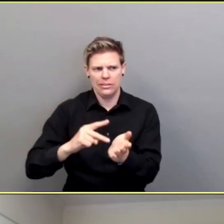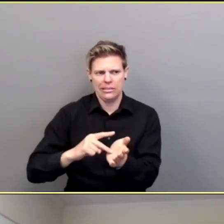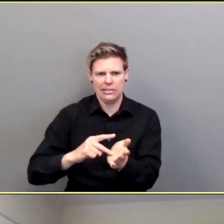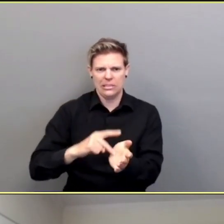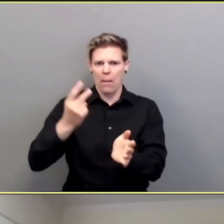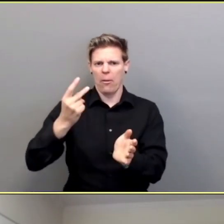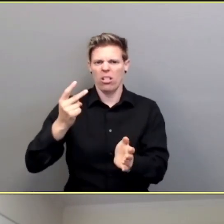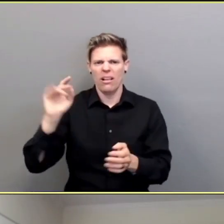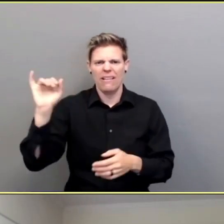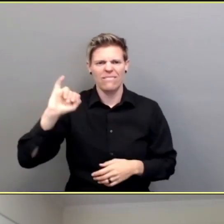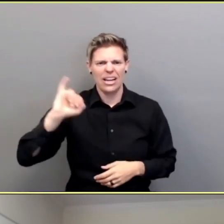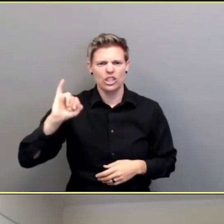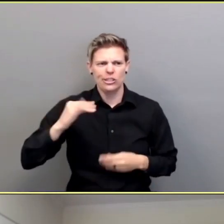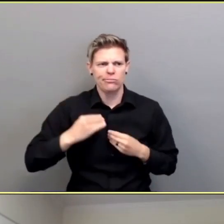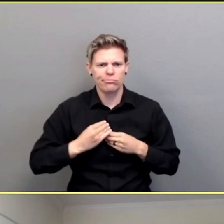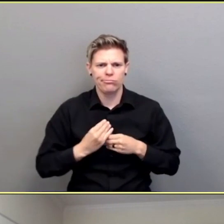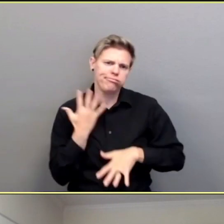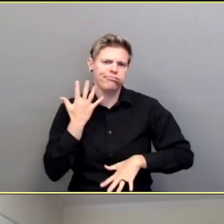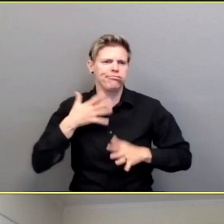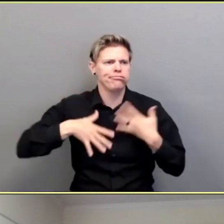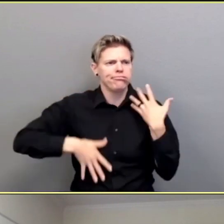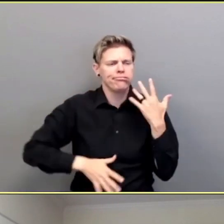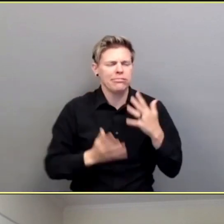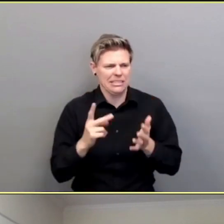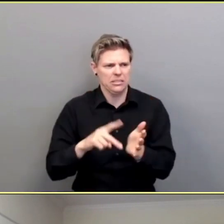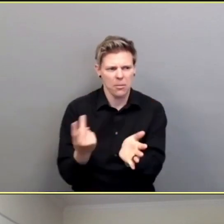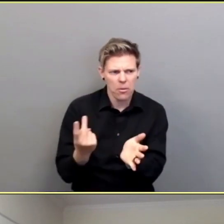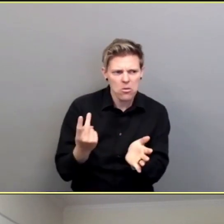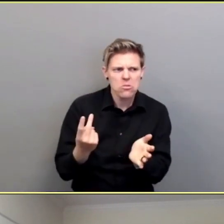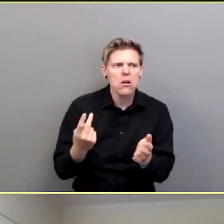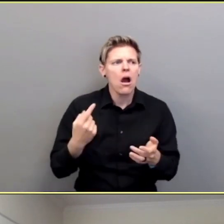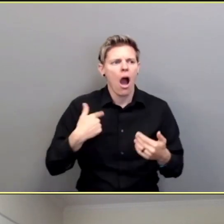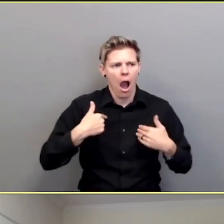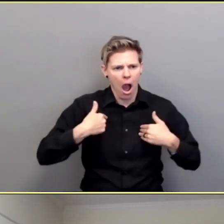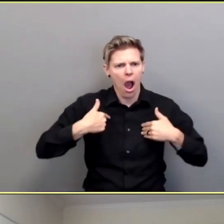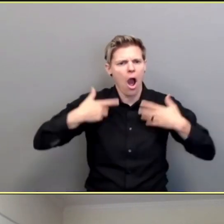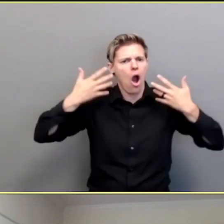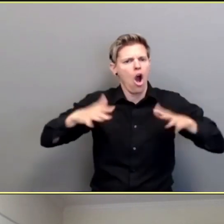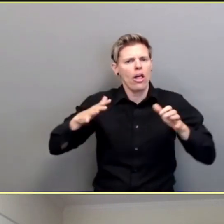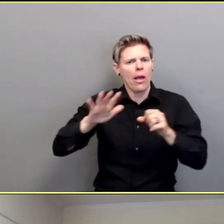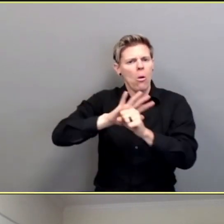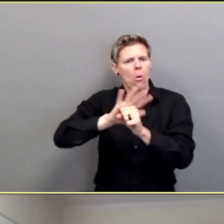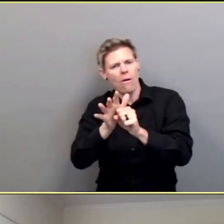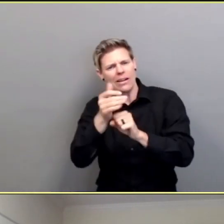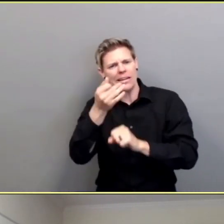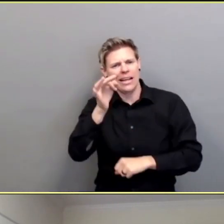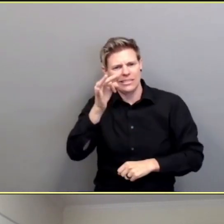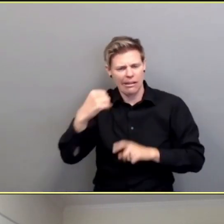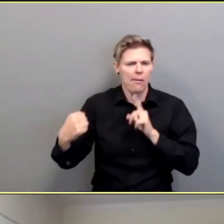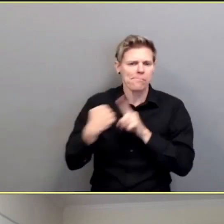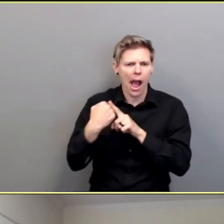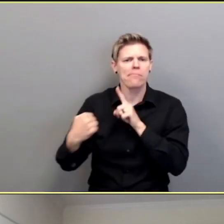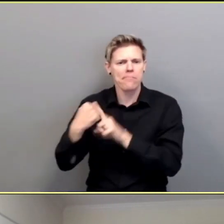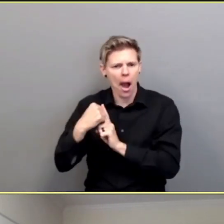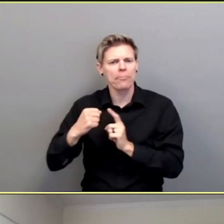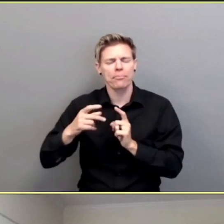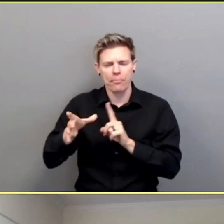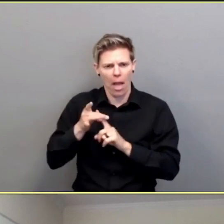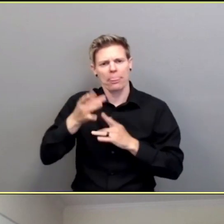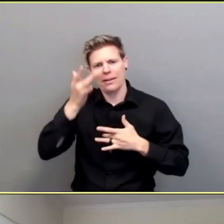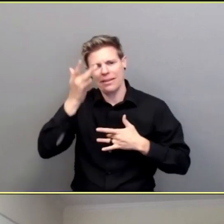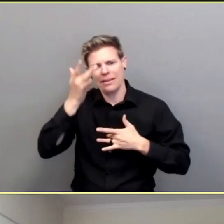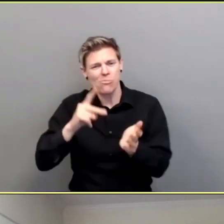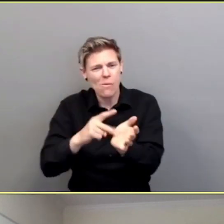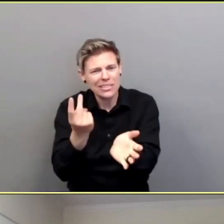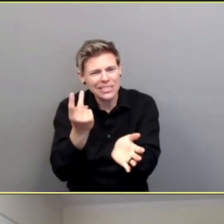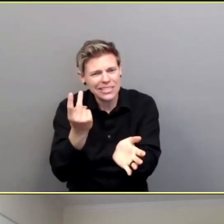that people, some people say, oh, I got COVID twice. But it seems like perhaps that is maybe a hard thing to track. So